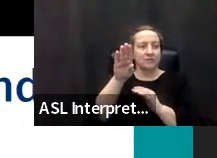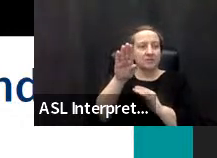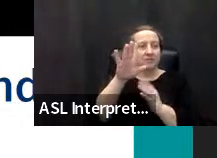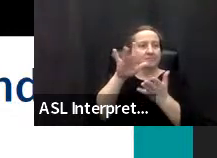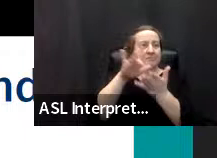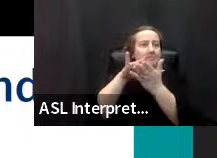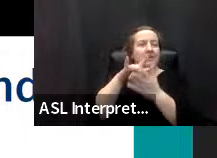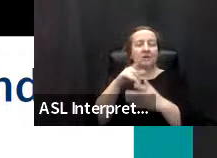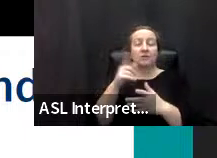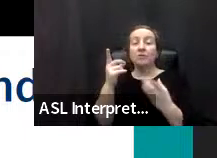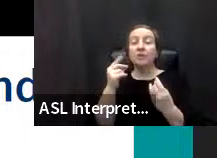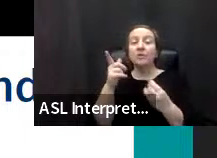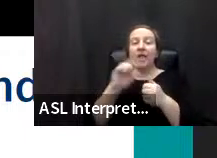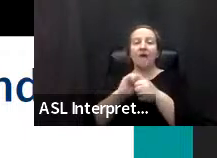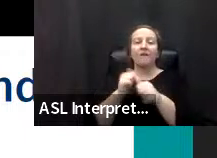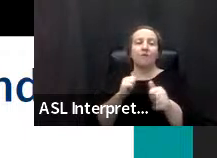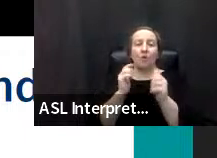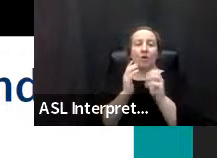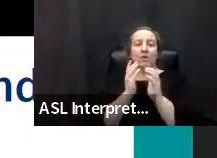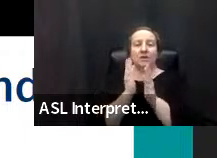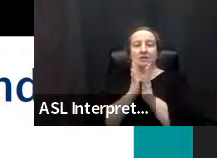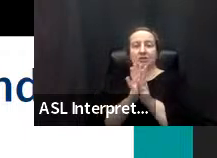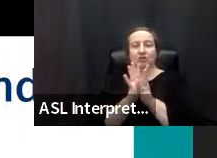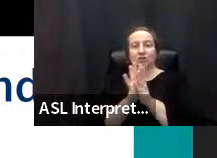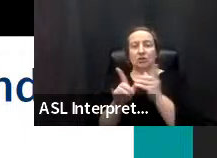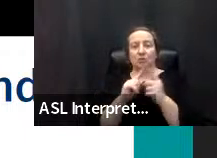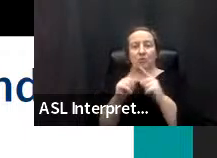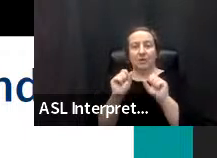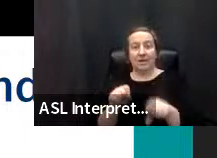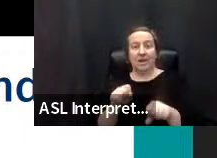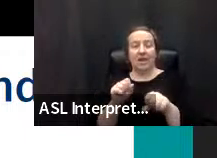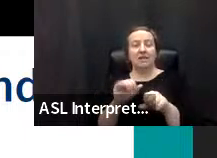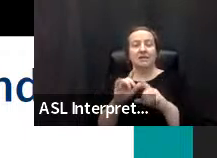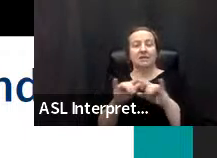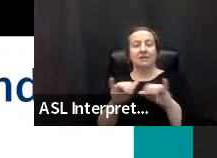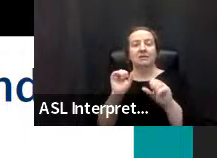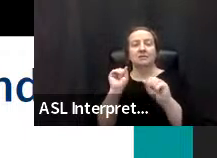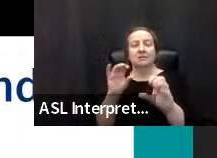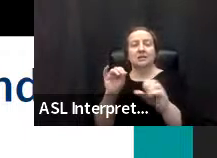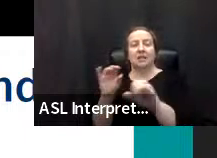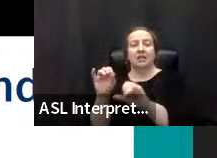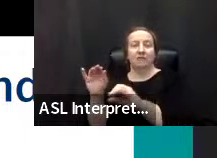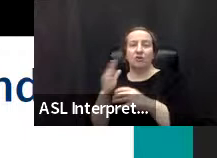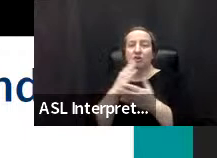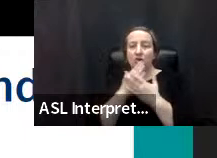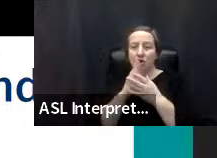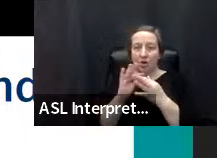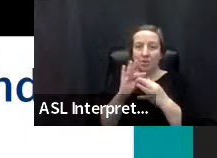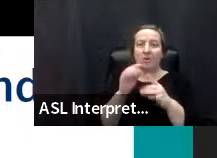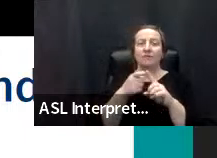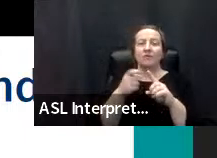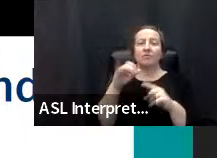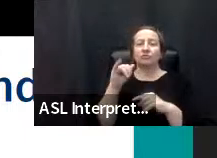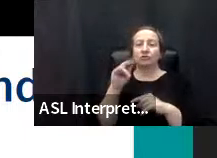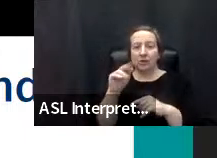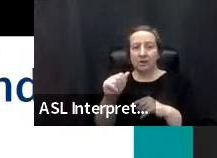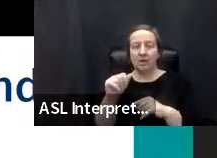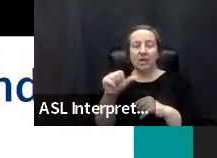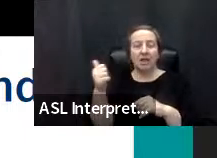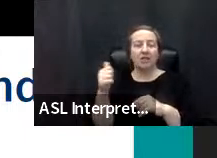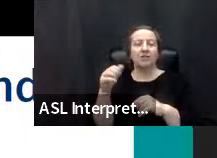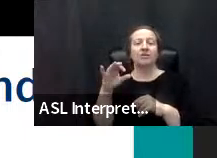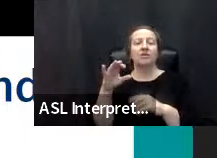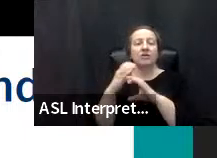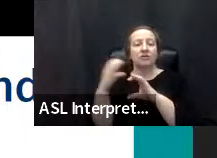they're avoiding congestion when they can, but they're also doing their deliveries. We've had good comments from Jan and others in kind of a freight working group and some